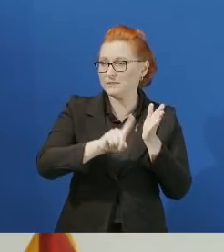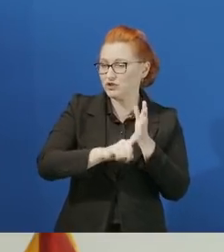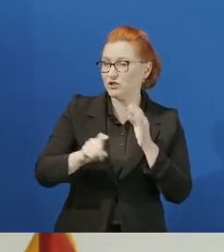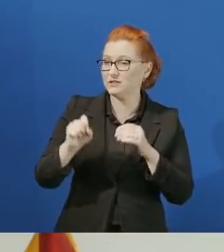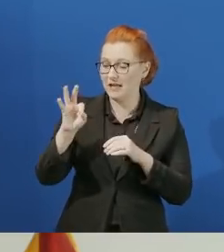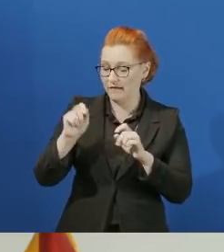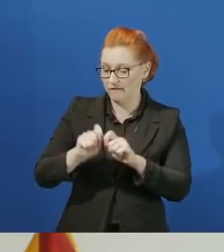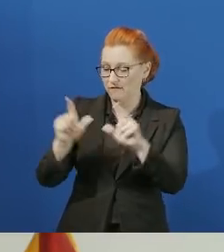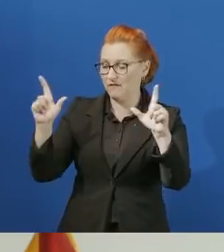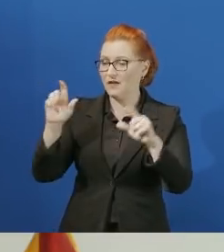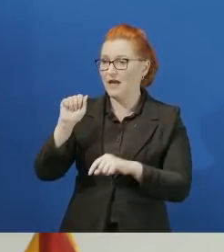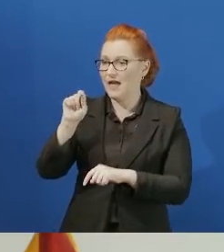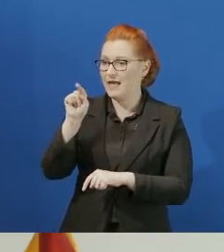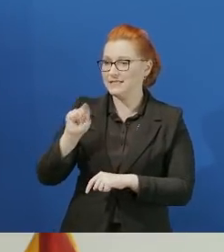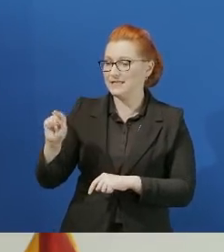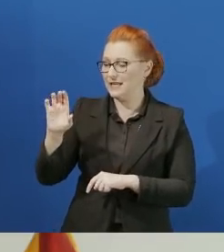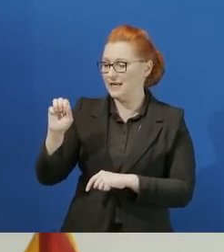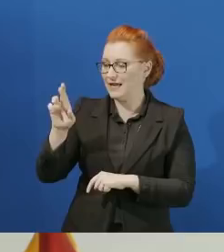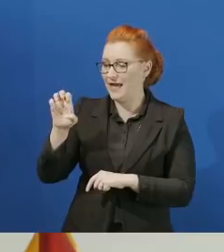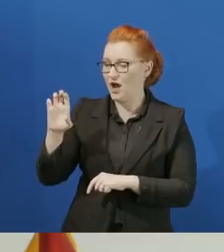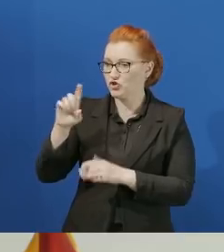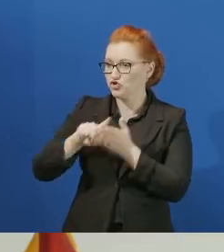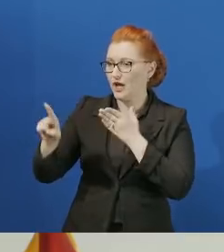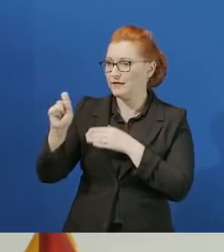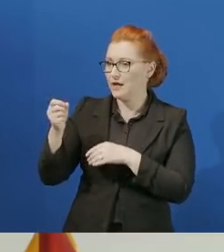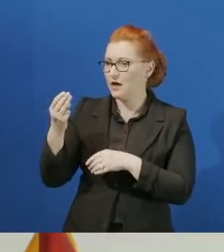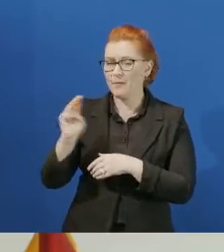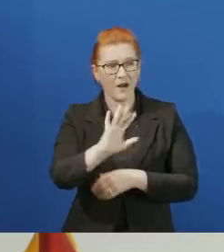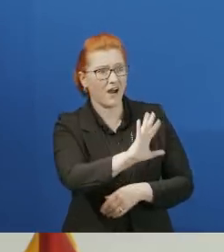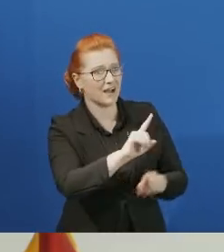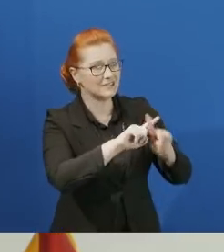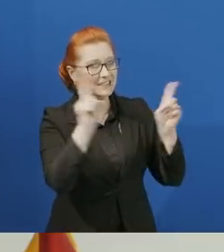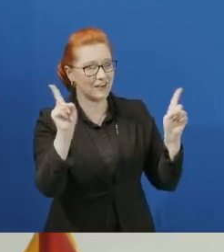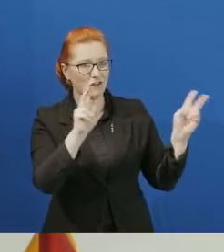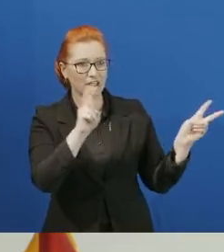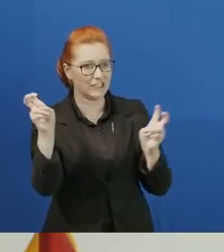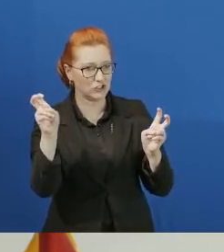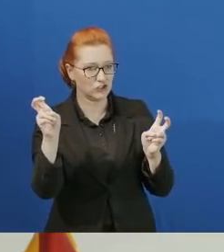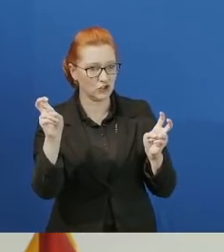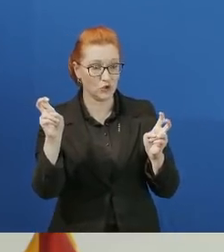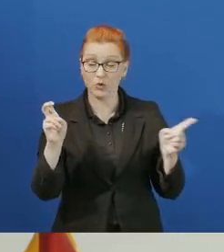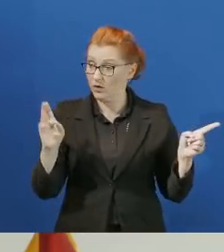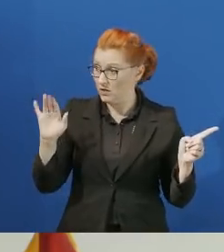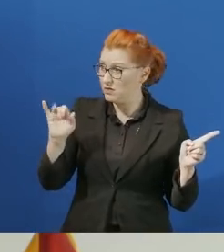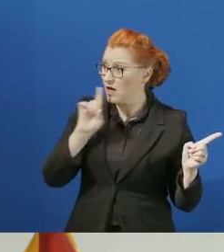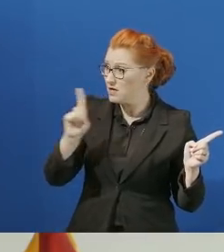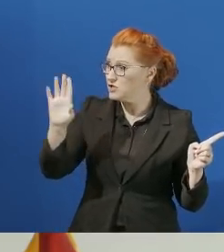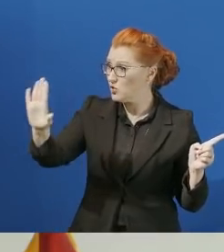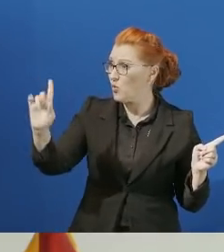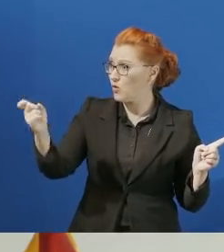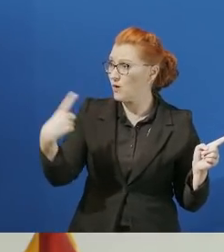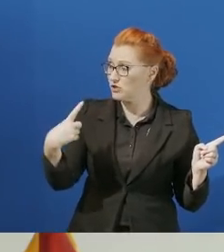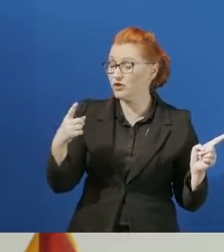question. That's a different issue. Every nursing home I've seen has reports. That was the question. That